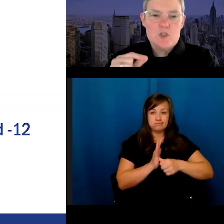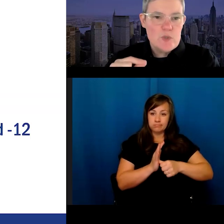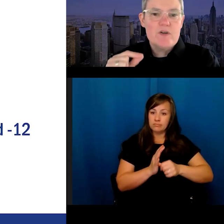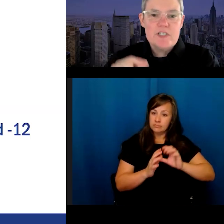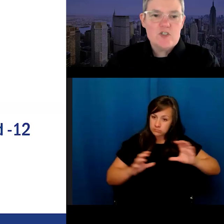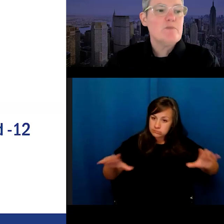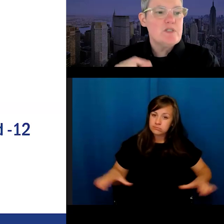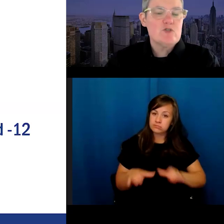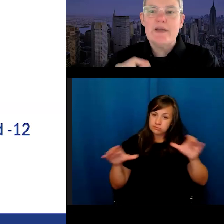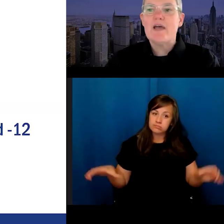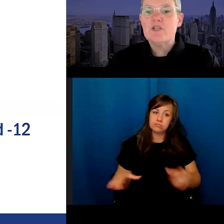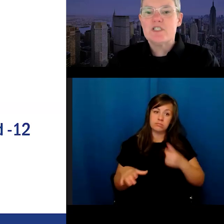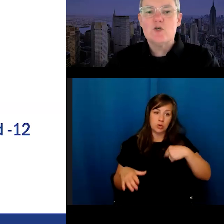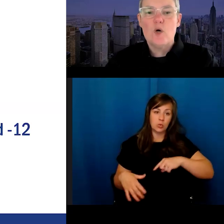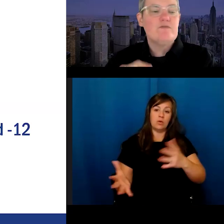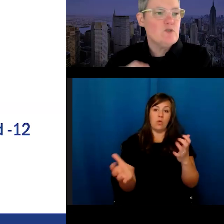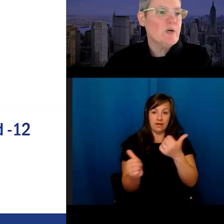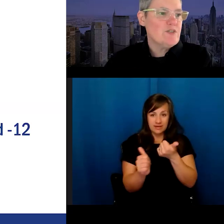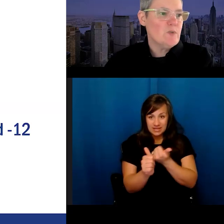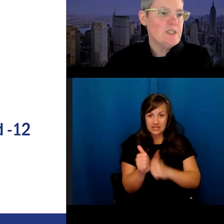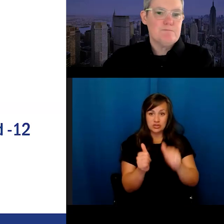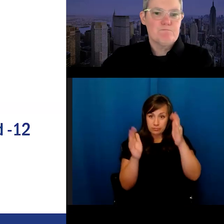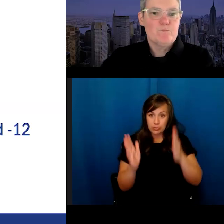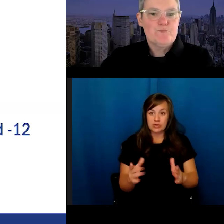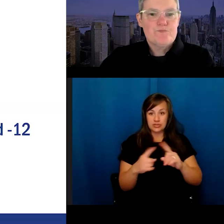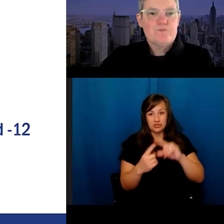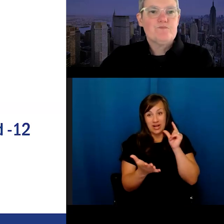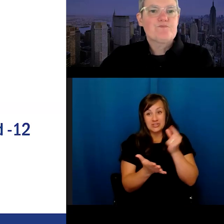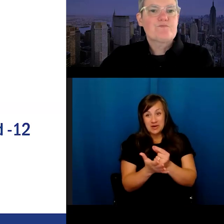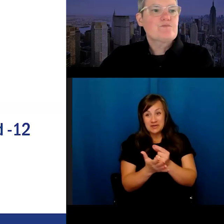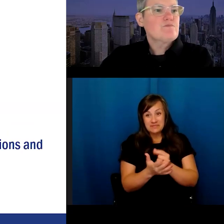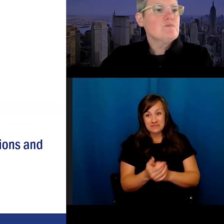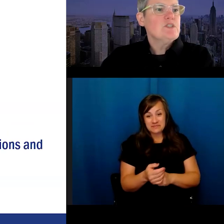this because we are determined to get every single one of you graduated.